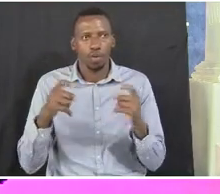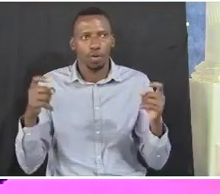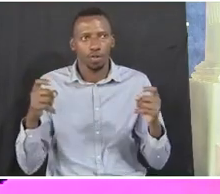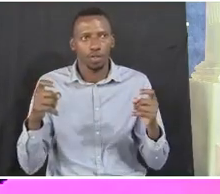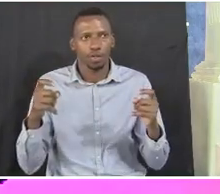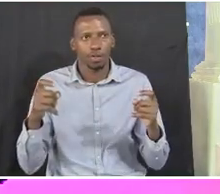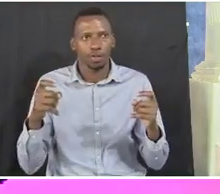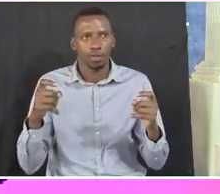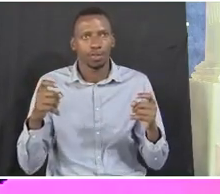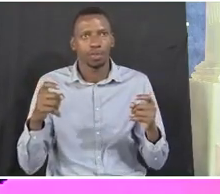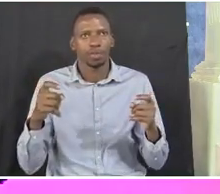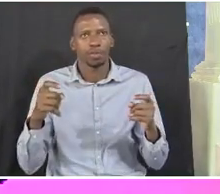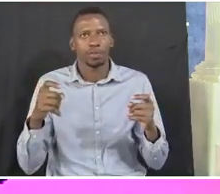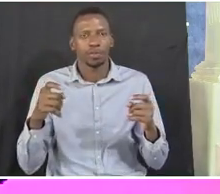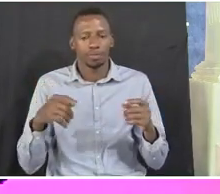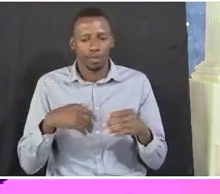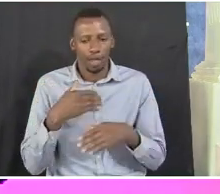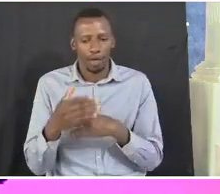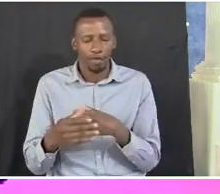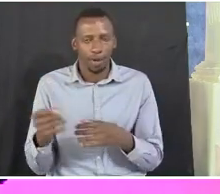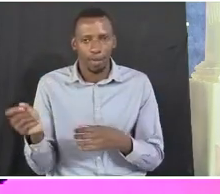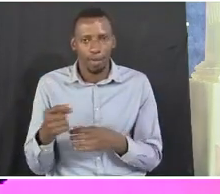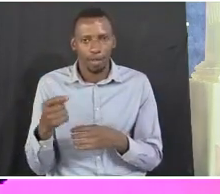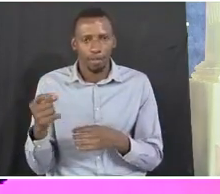the romance of courtship.